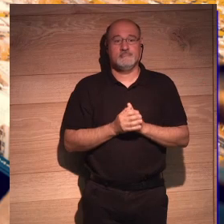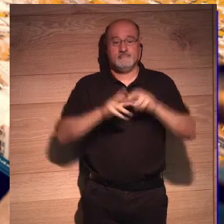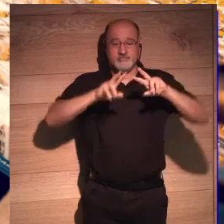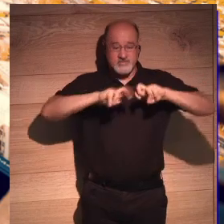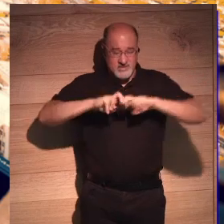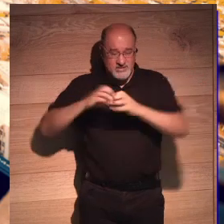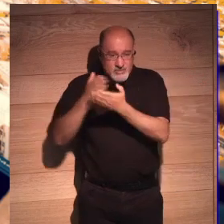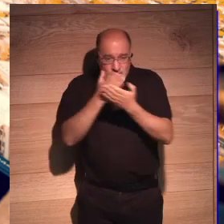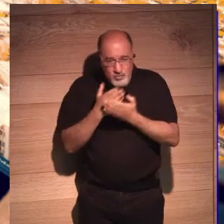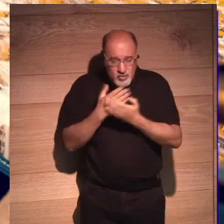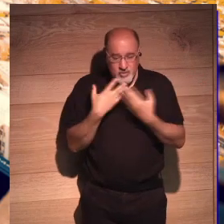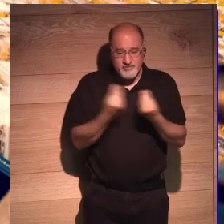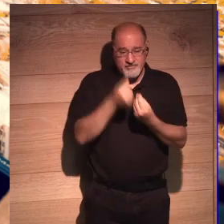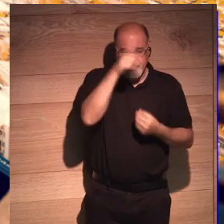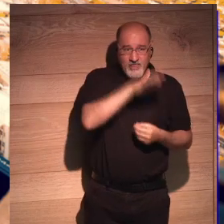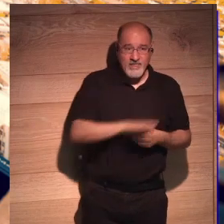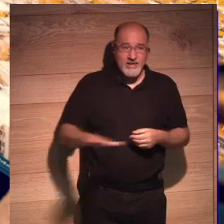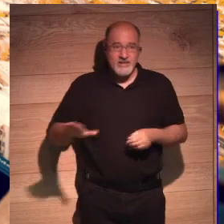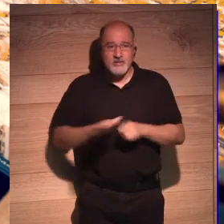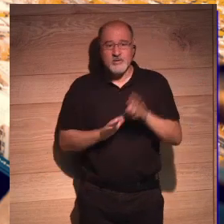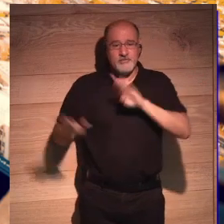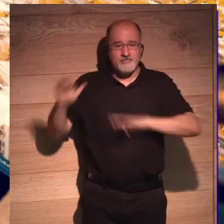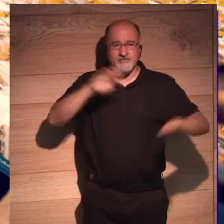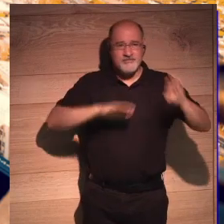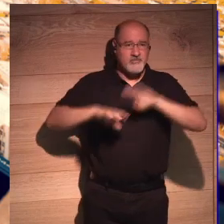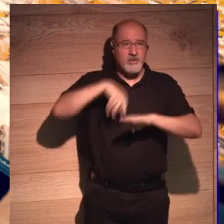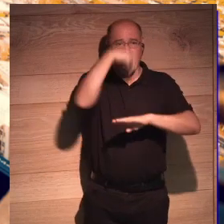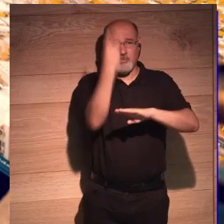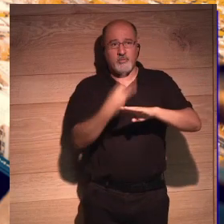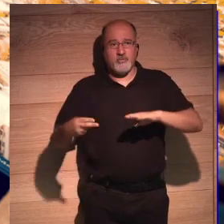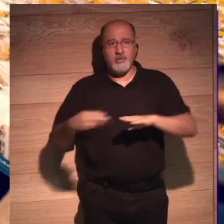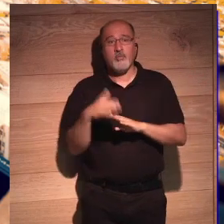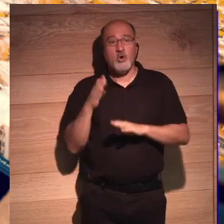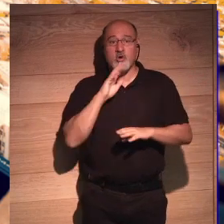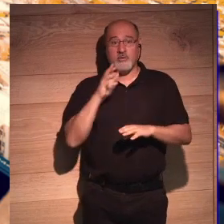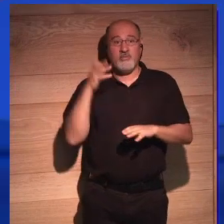a reference point for this, if you want to look it up more. But essentially,